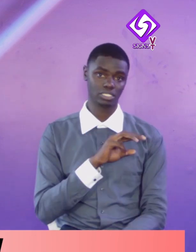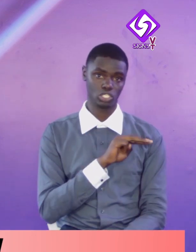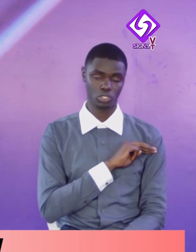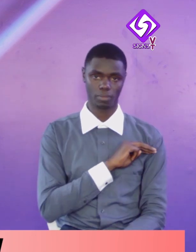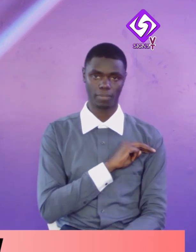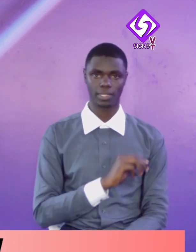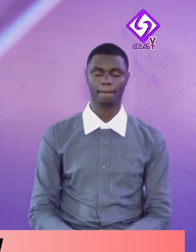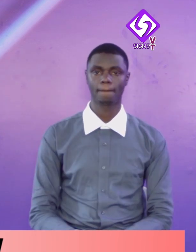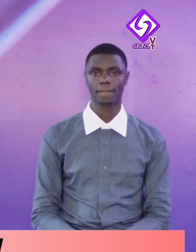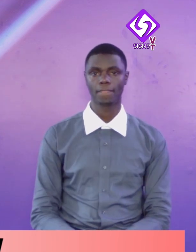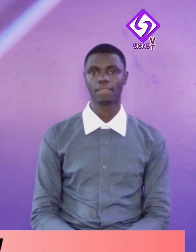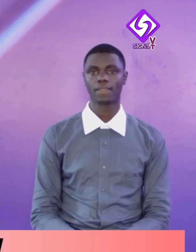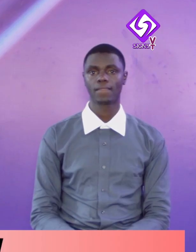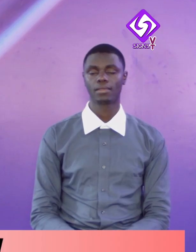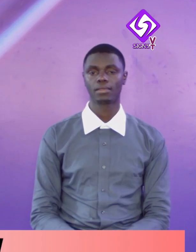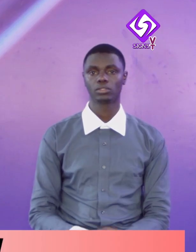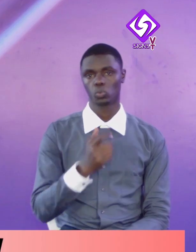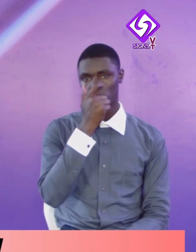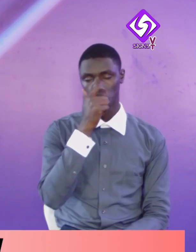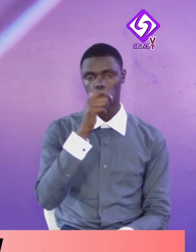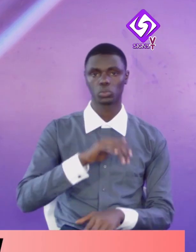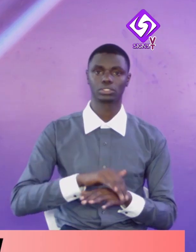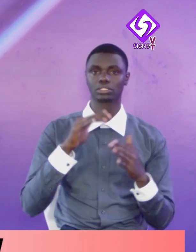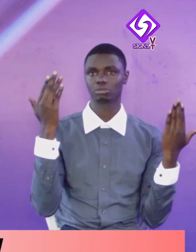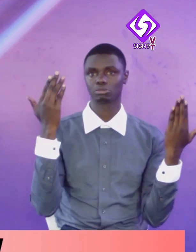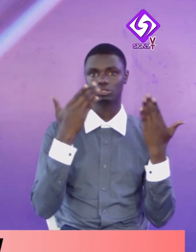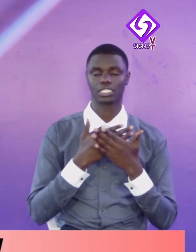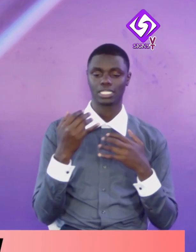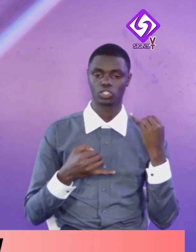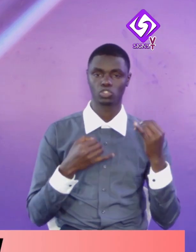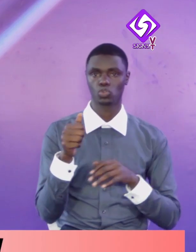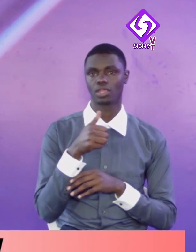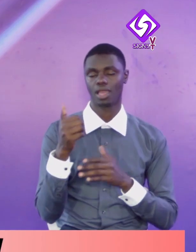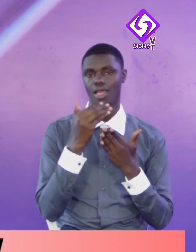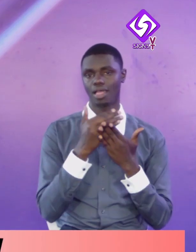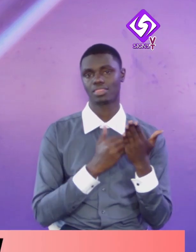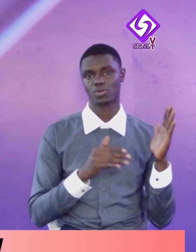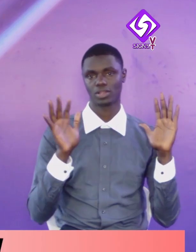has been Gideon Minor. We wish you a good night and enjoy the rest of your viewing.